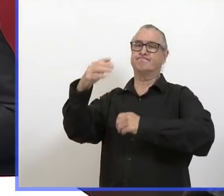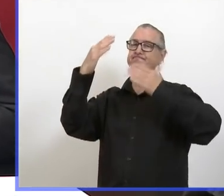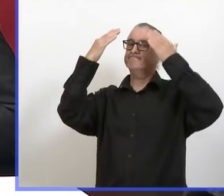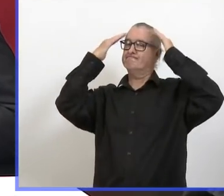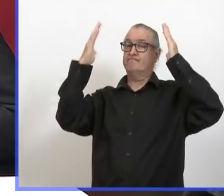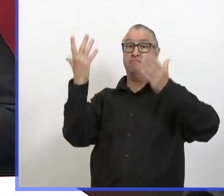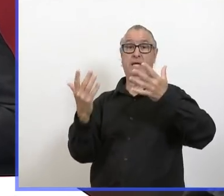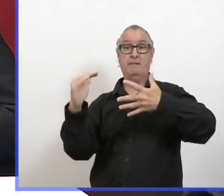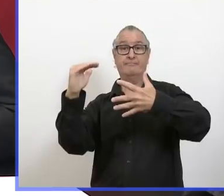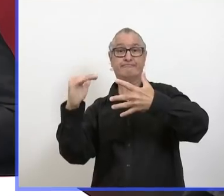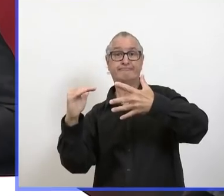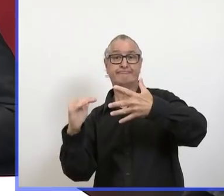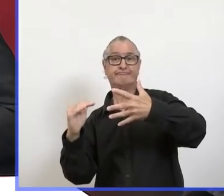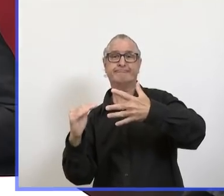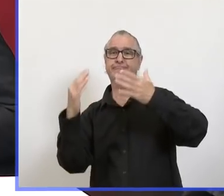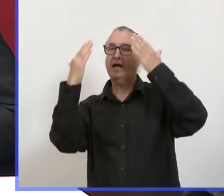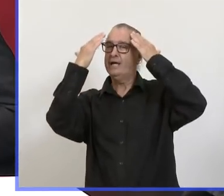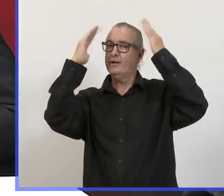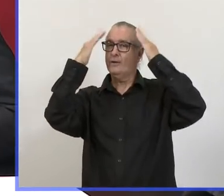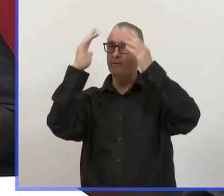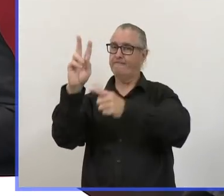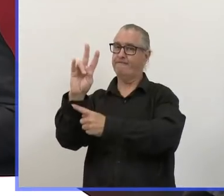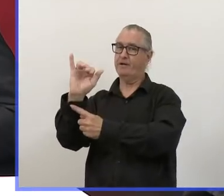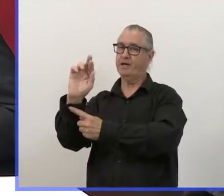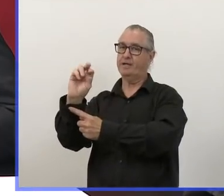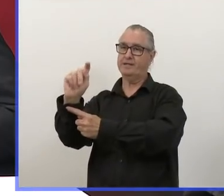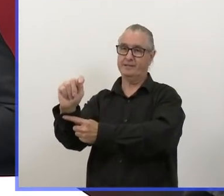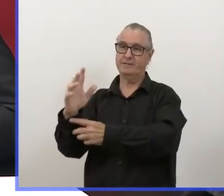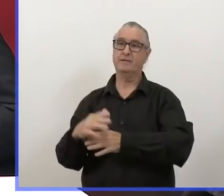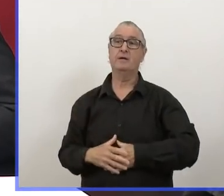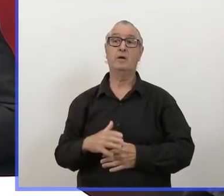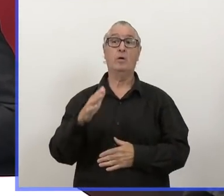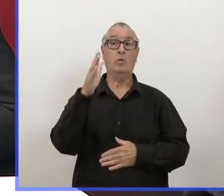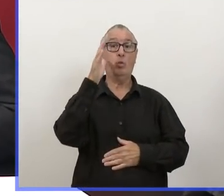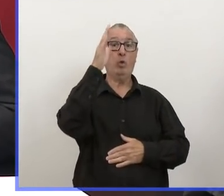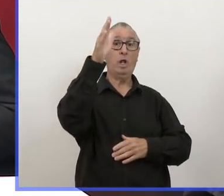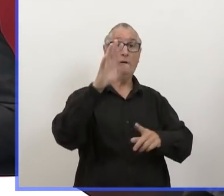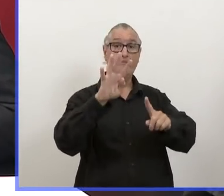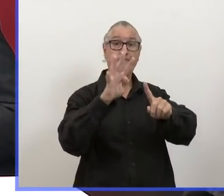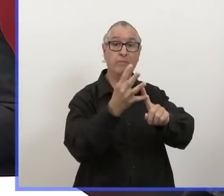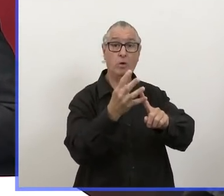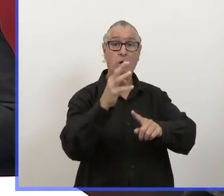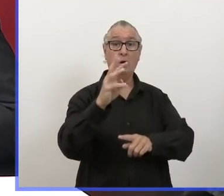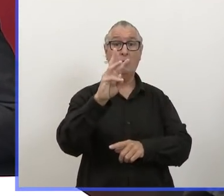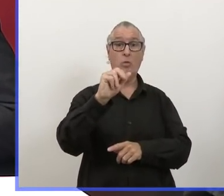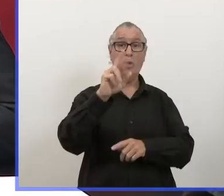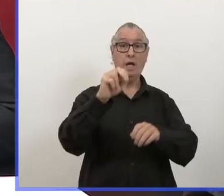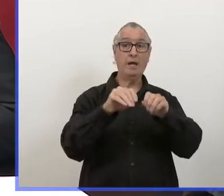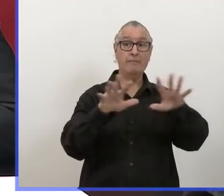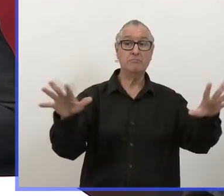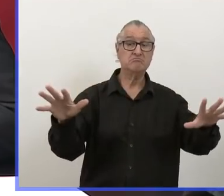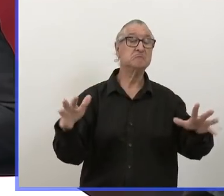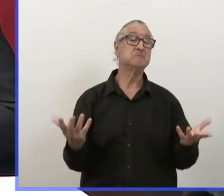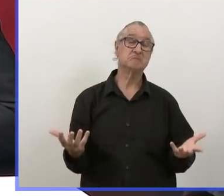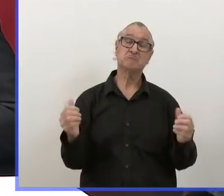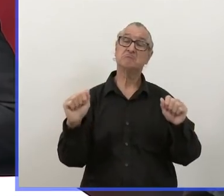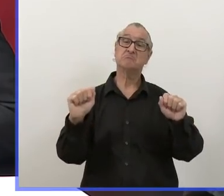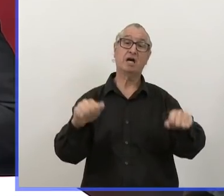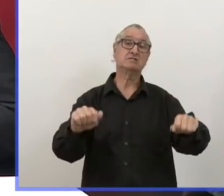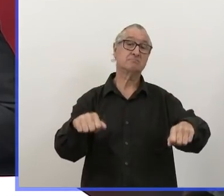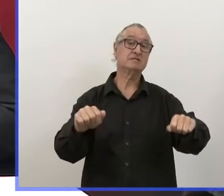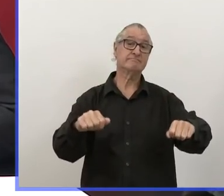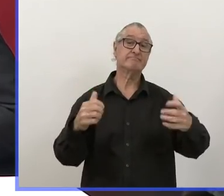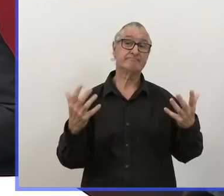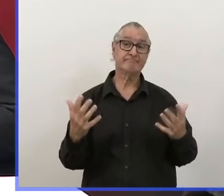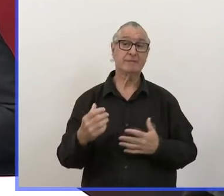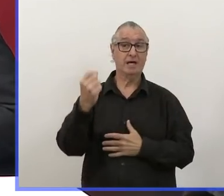And coupled with that, this last year, you know, we really didn't see a wave related to other respiratory illnesses because Manitobans had a lot of, you know, restrictions